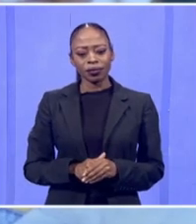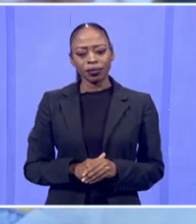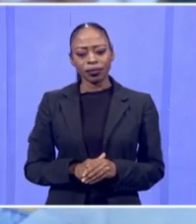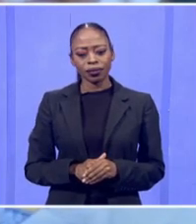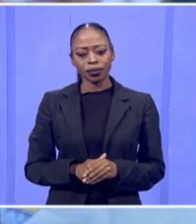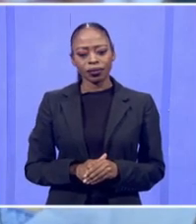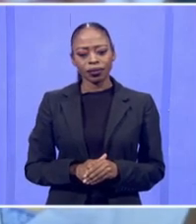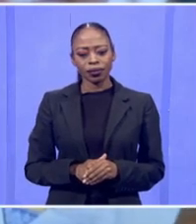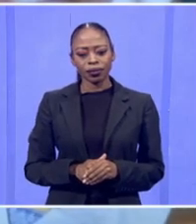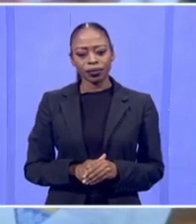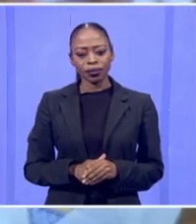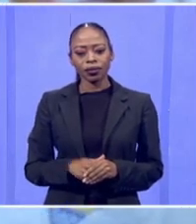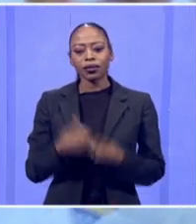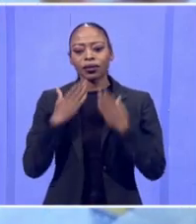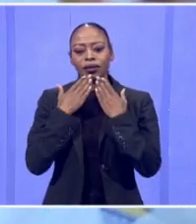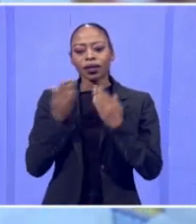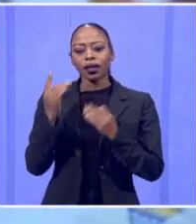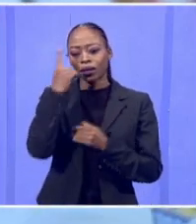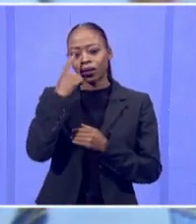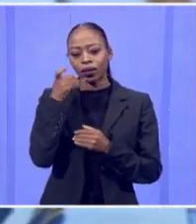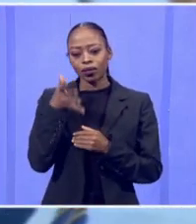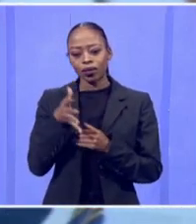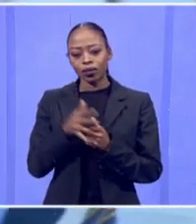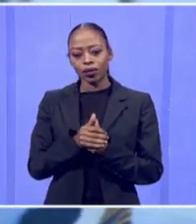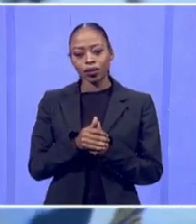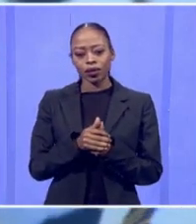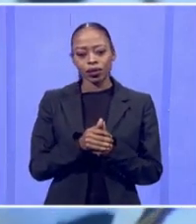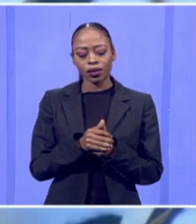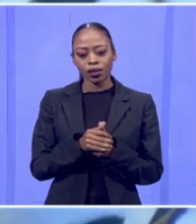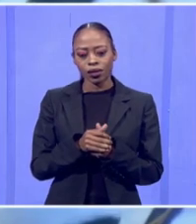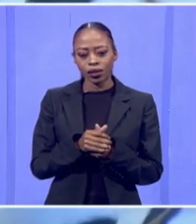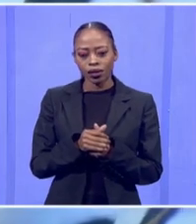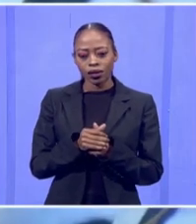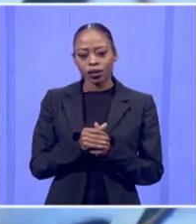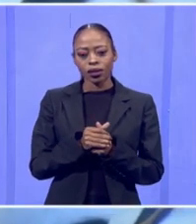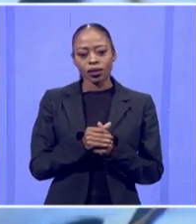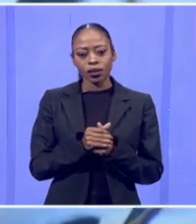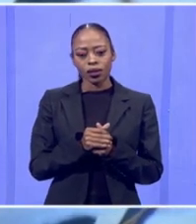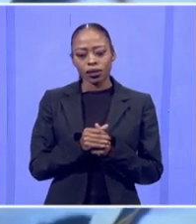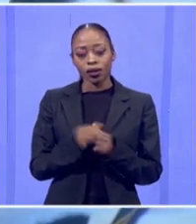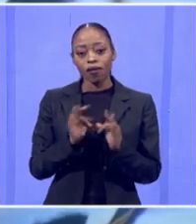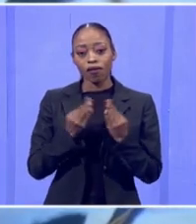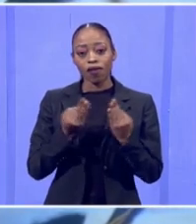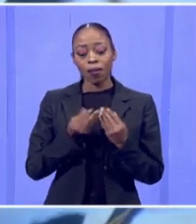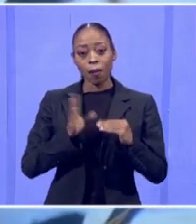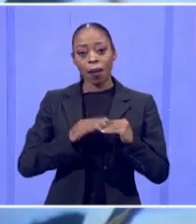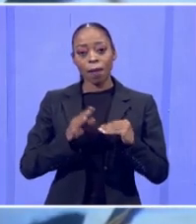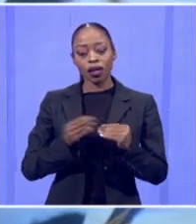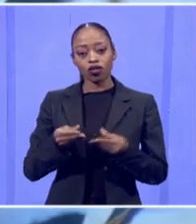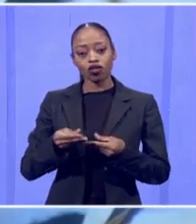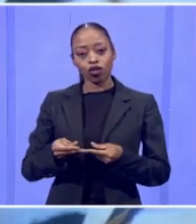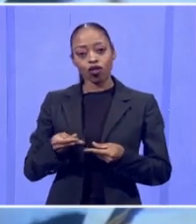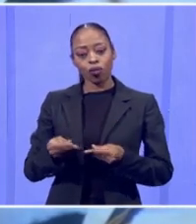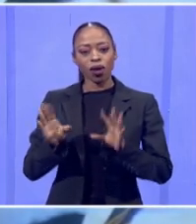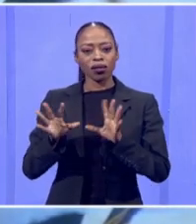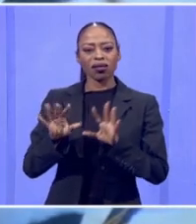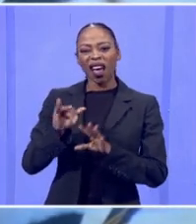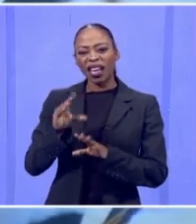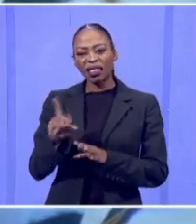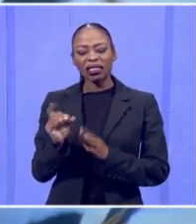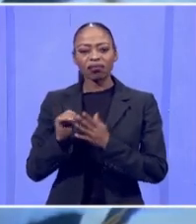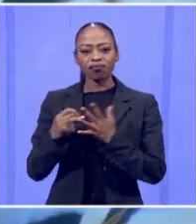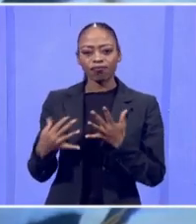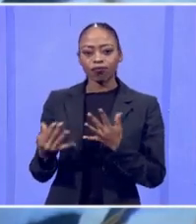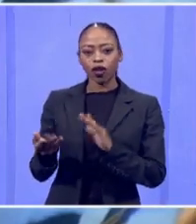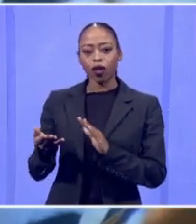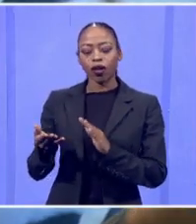Thank you for the question. We are, in fact, all families that lost their documentations as a result of flood